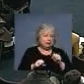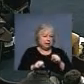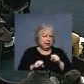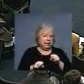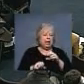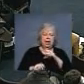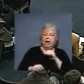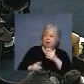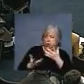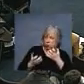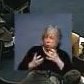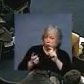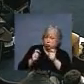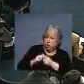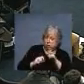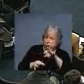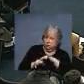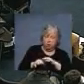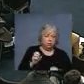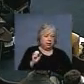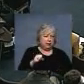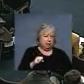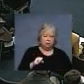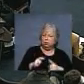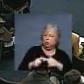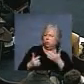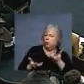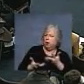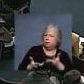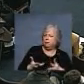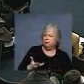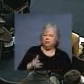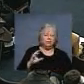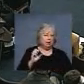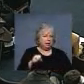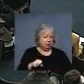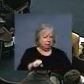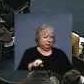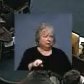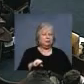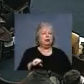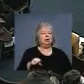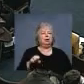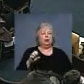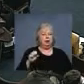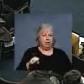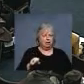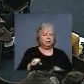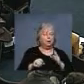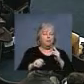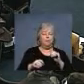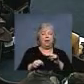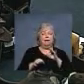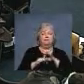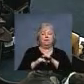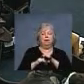do you wish to vote? Do you wish to change your vote? Yes. To what? Yes. To yes. Okay. By a vote